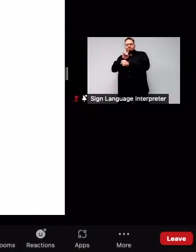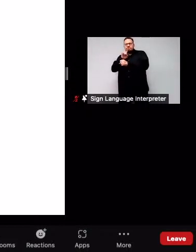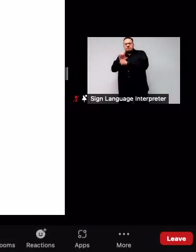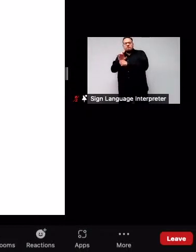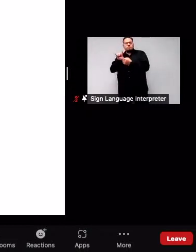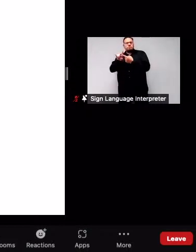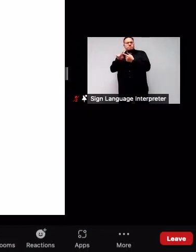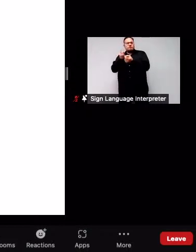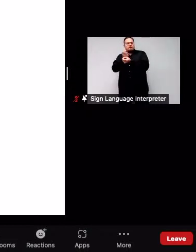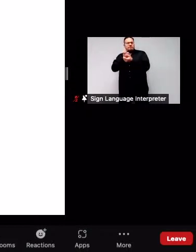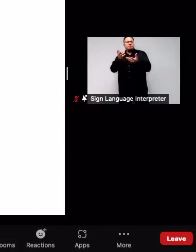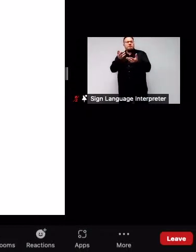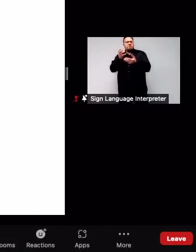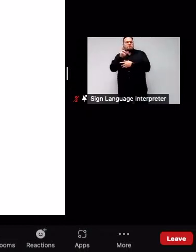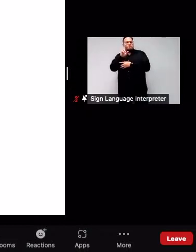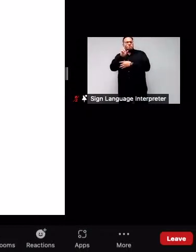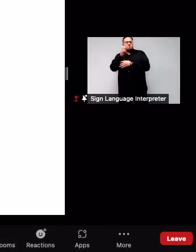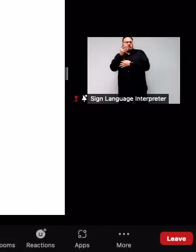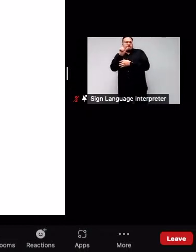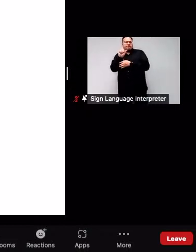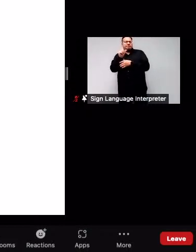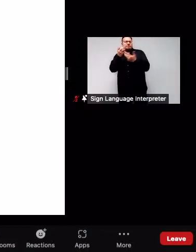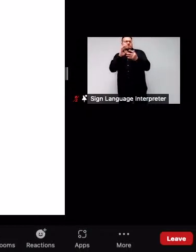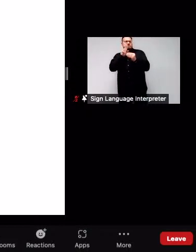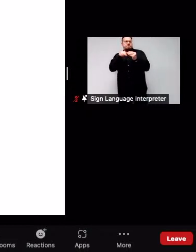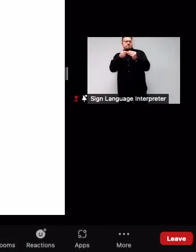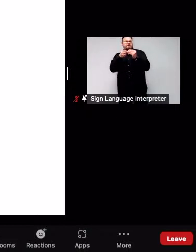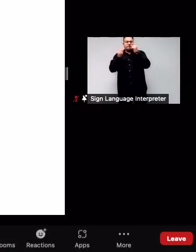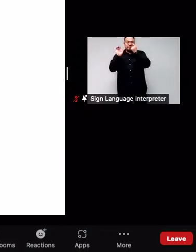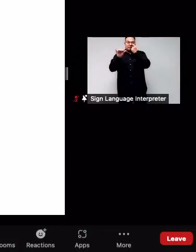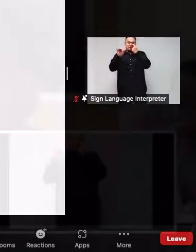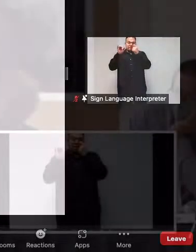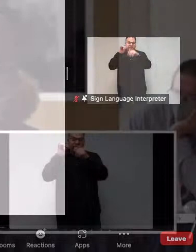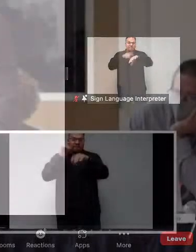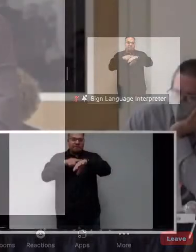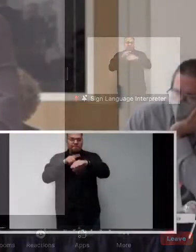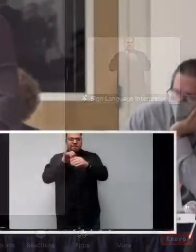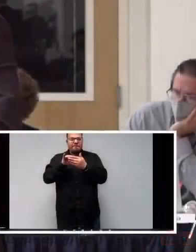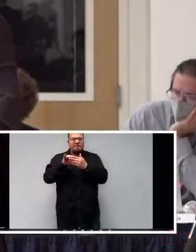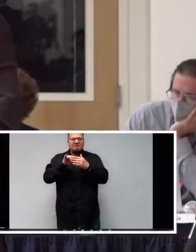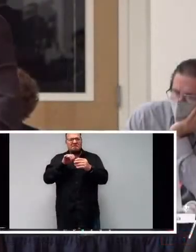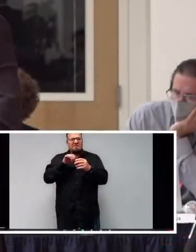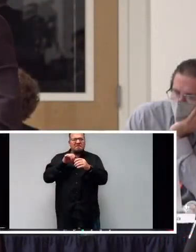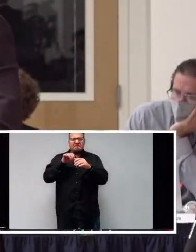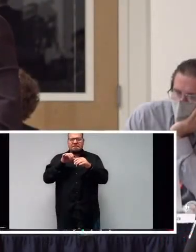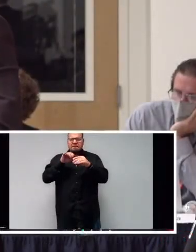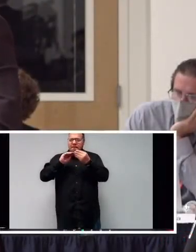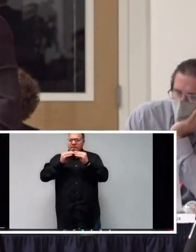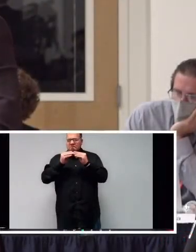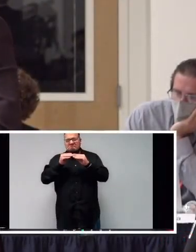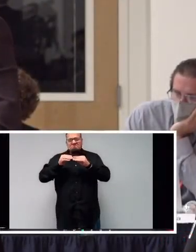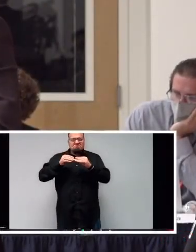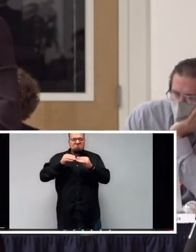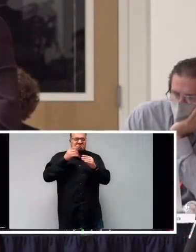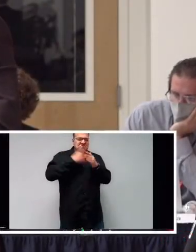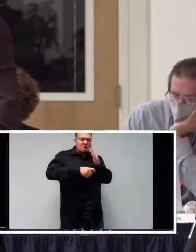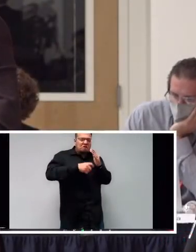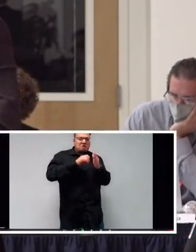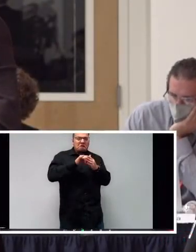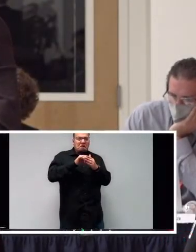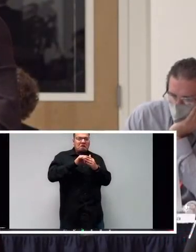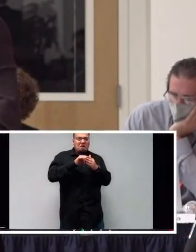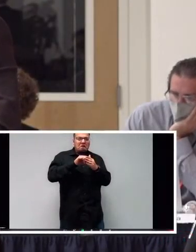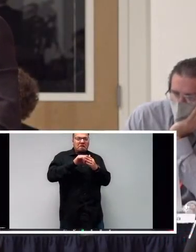everything Rhonda talked about? And at that time, there were some rough numbers that were thrown around that it could be upwards of $70